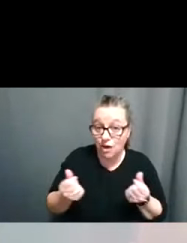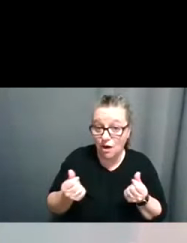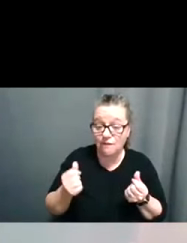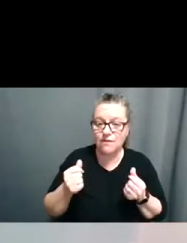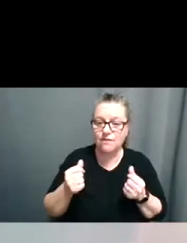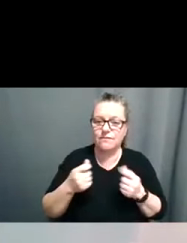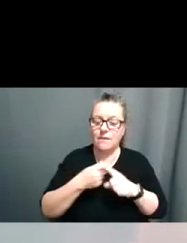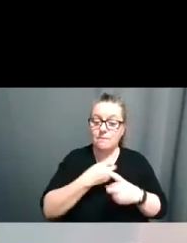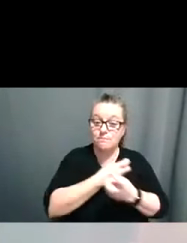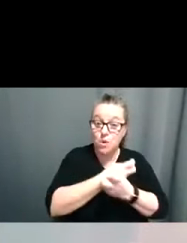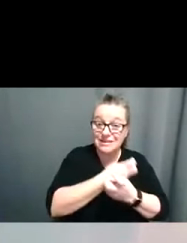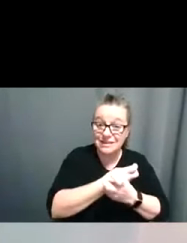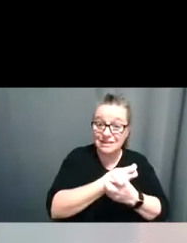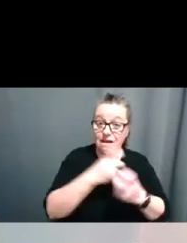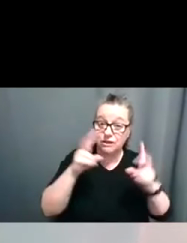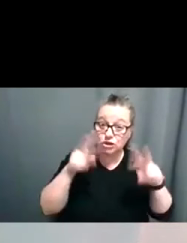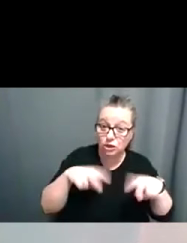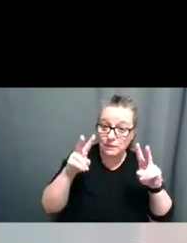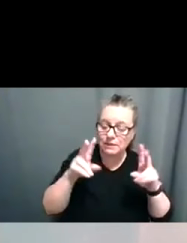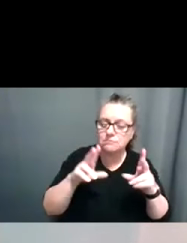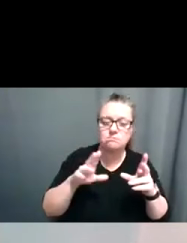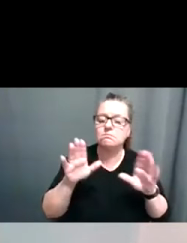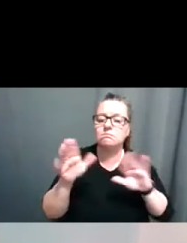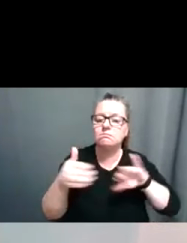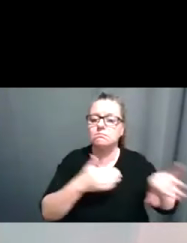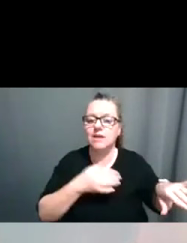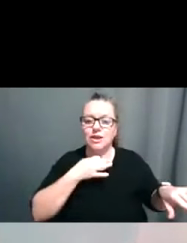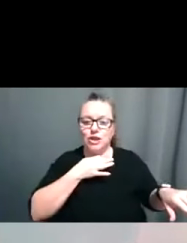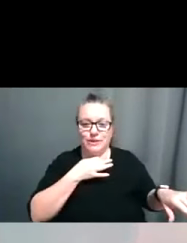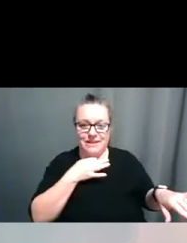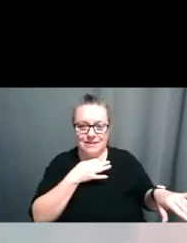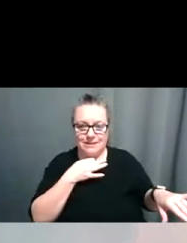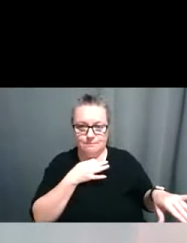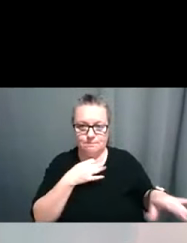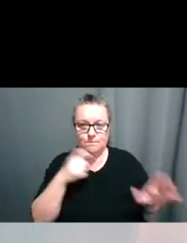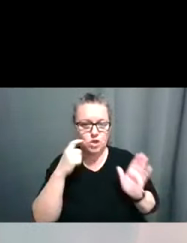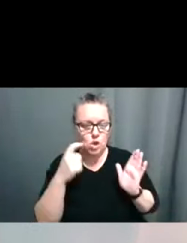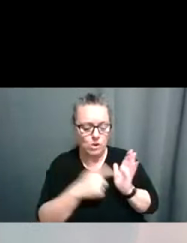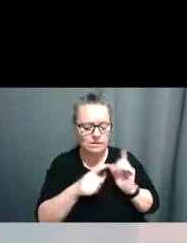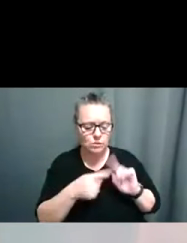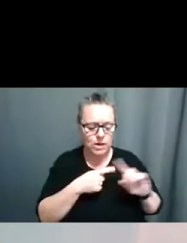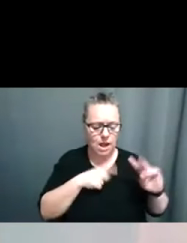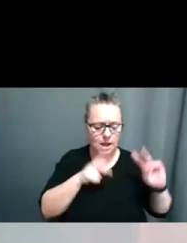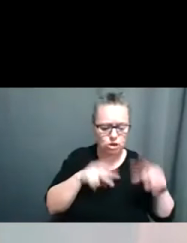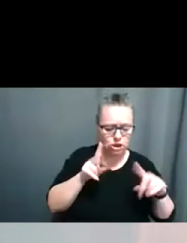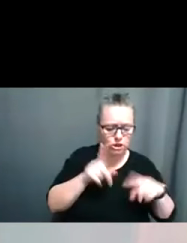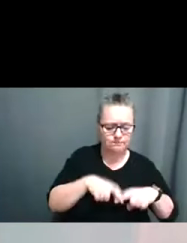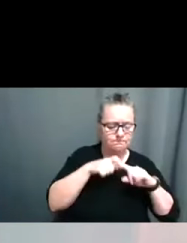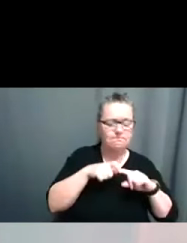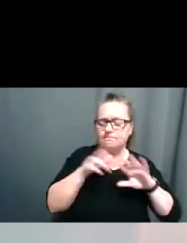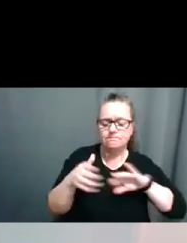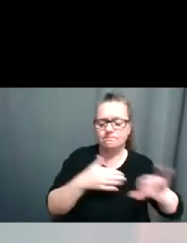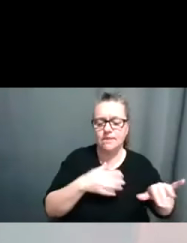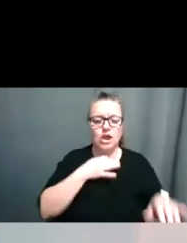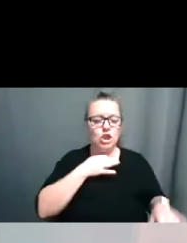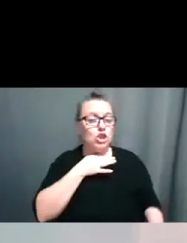judgment is curiosity. If you can train yourself to notice when you're judging, pause and choose to get curious instead,